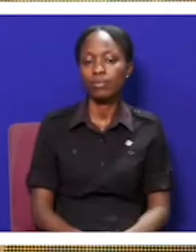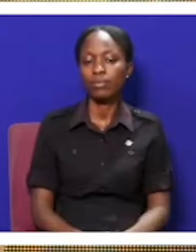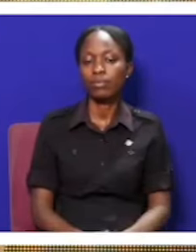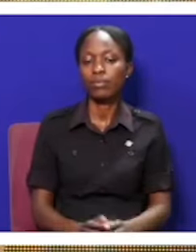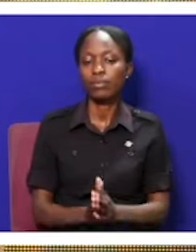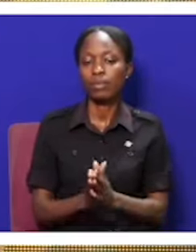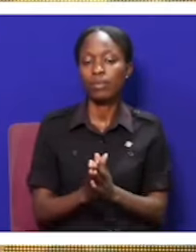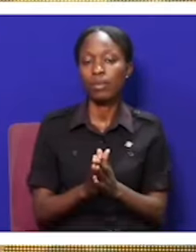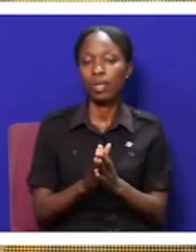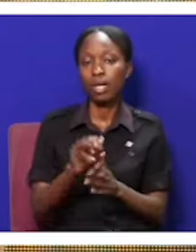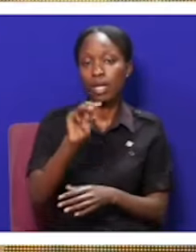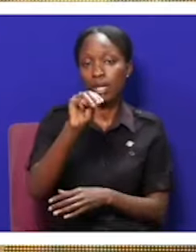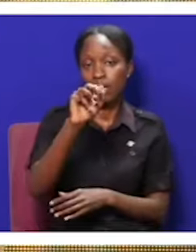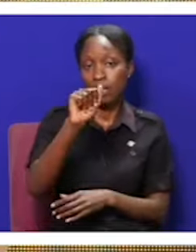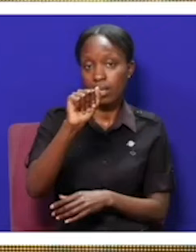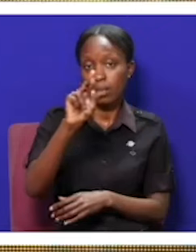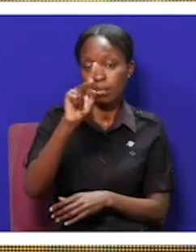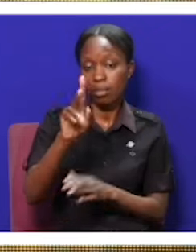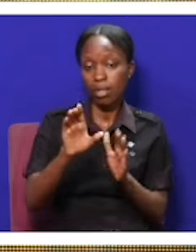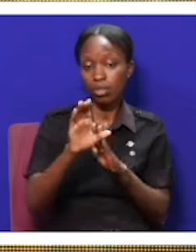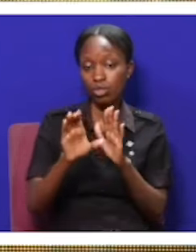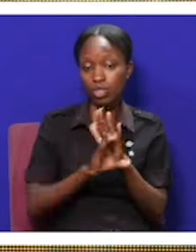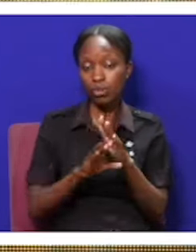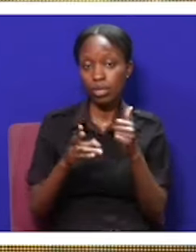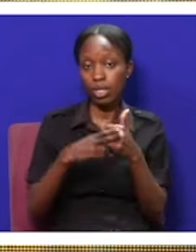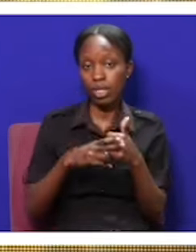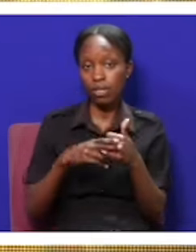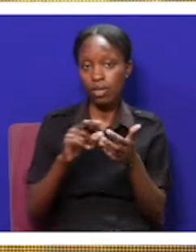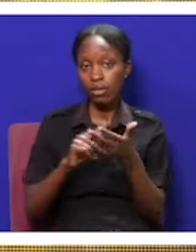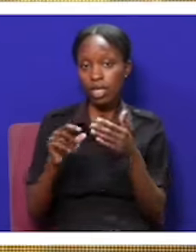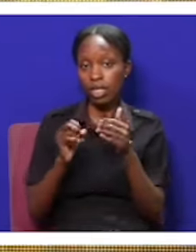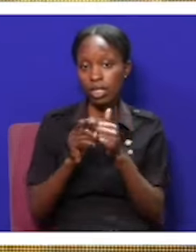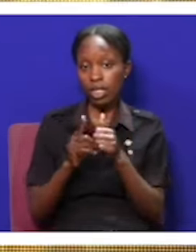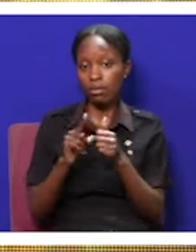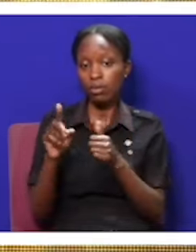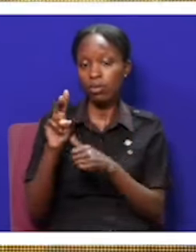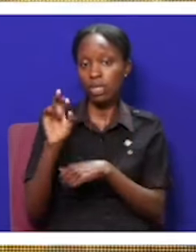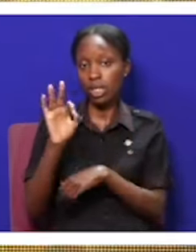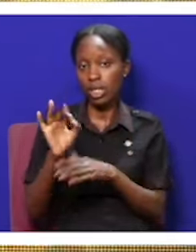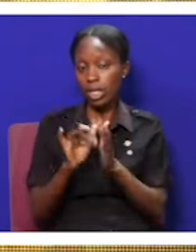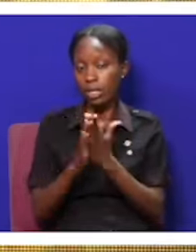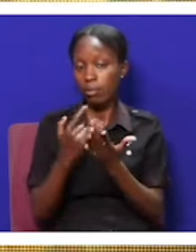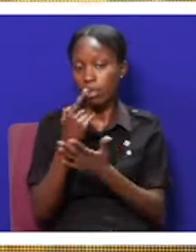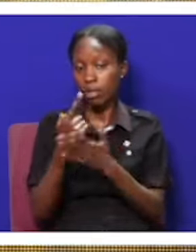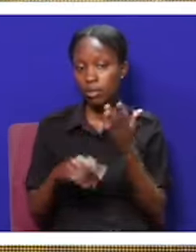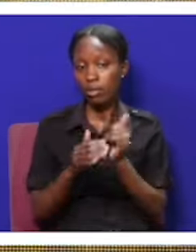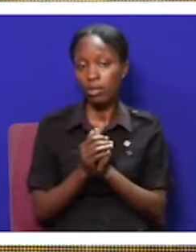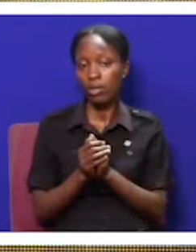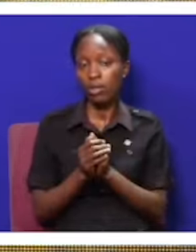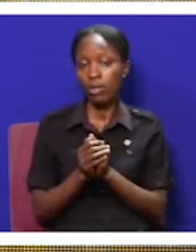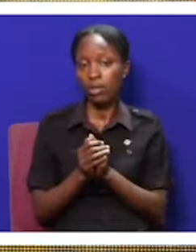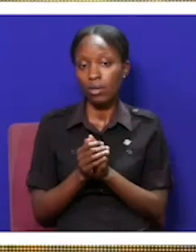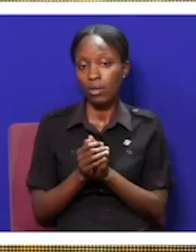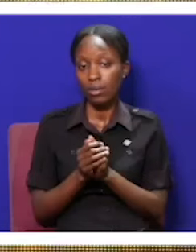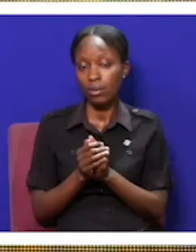Mark chapter 7, verse 11 to 23, the Bible says, "For from the inside,